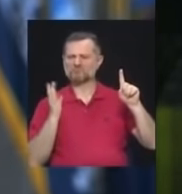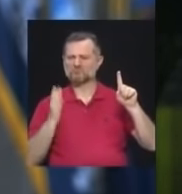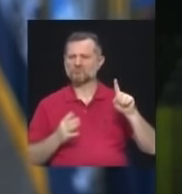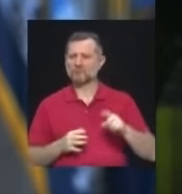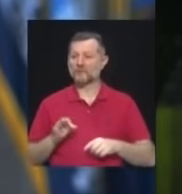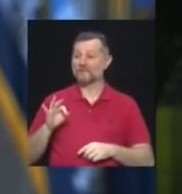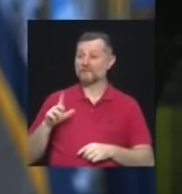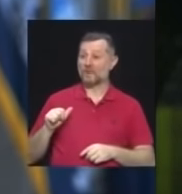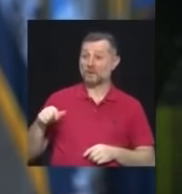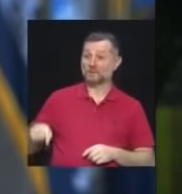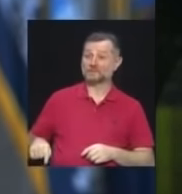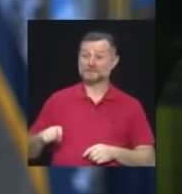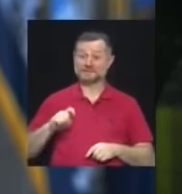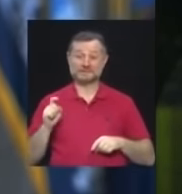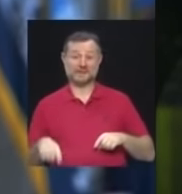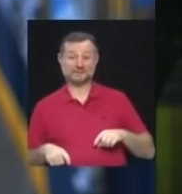Florida,